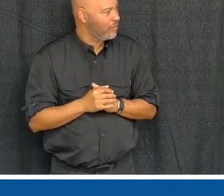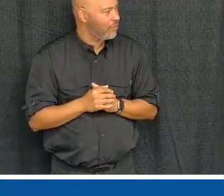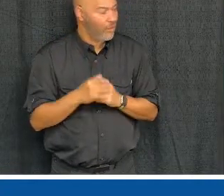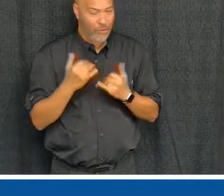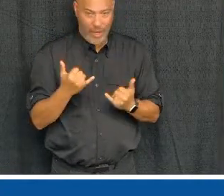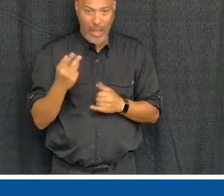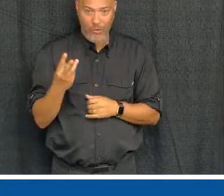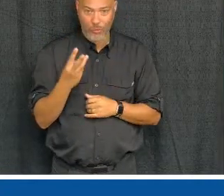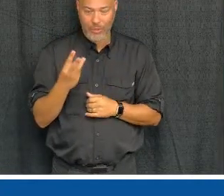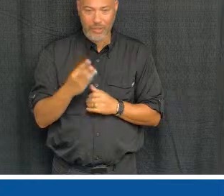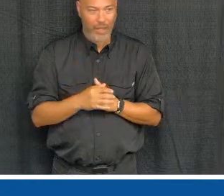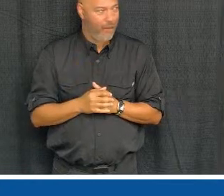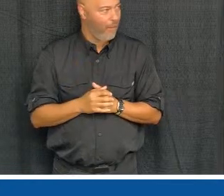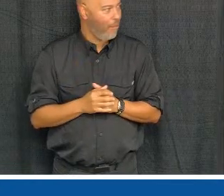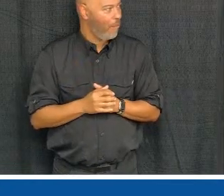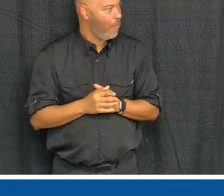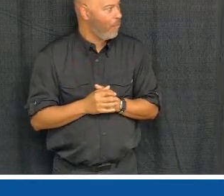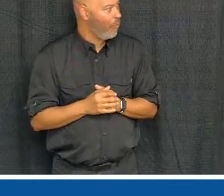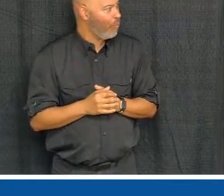Wednesday. Okay.